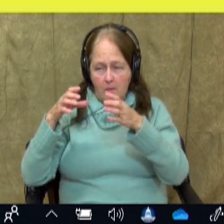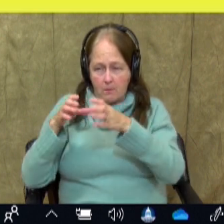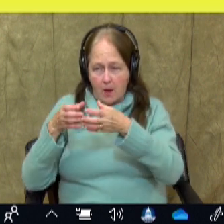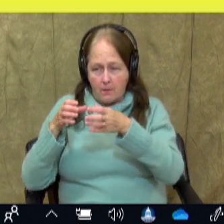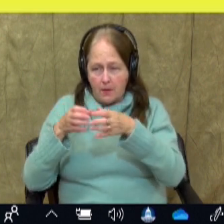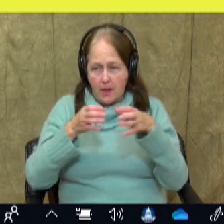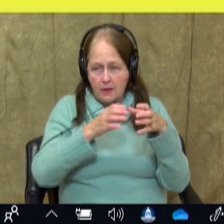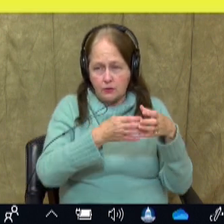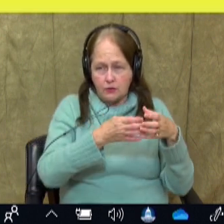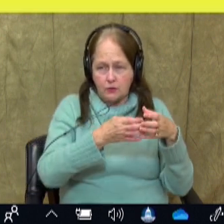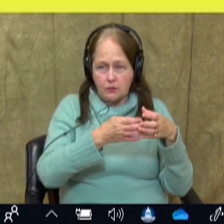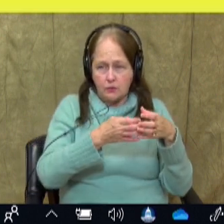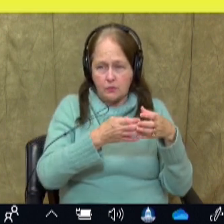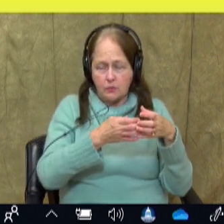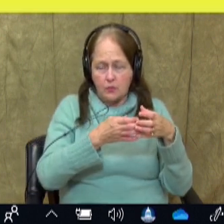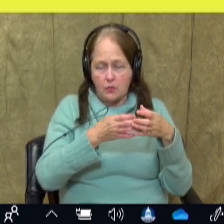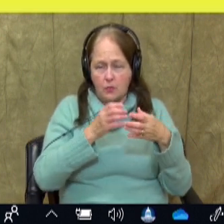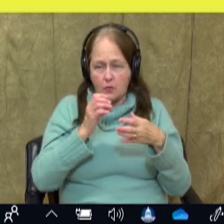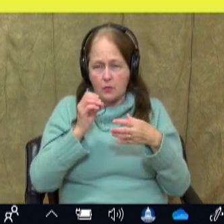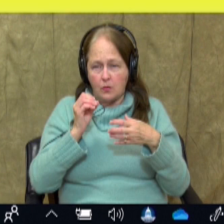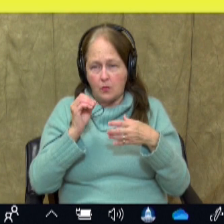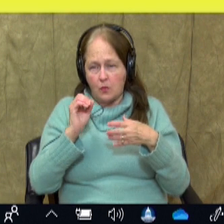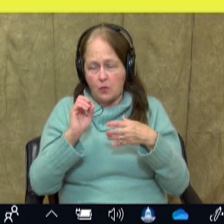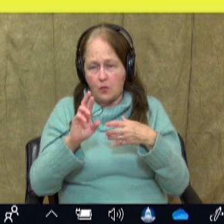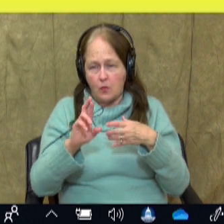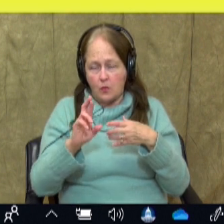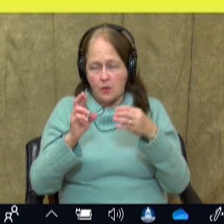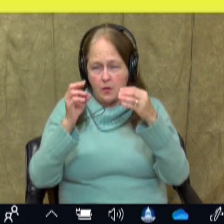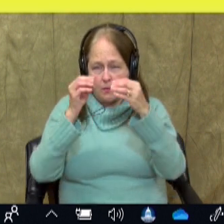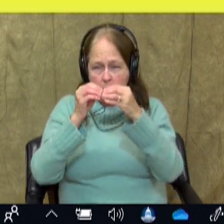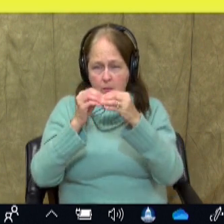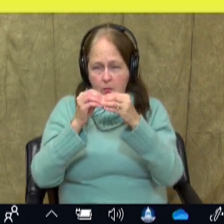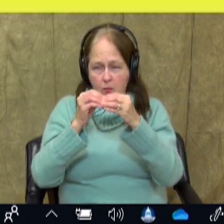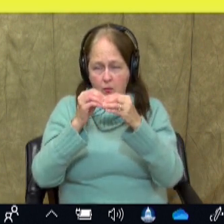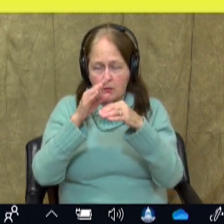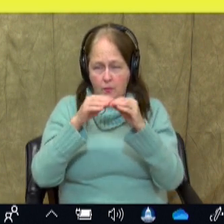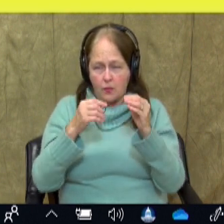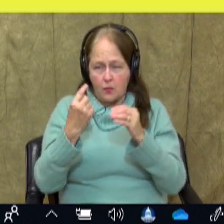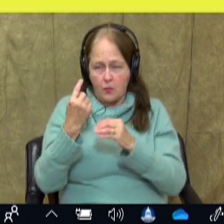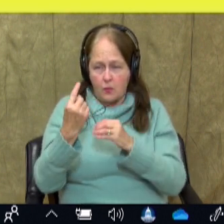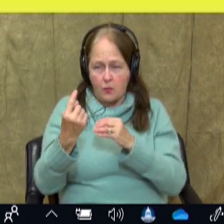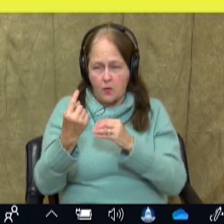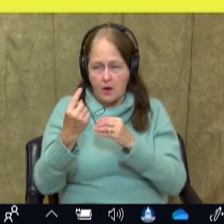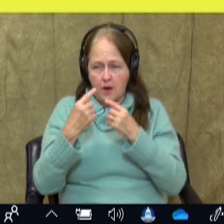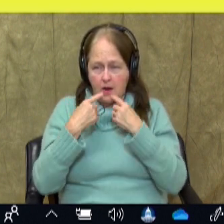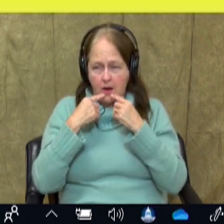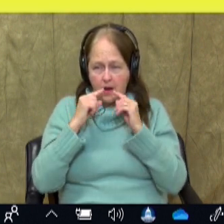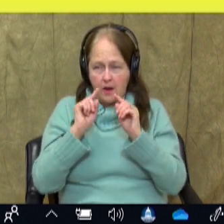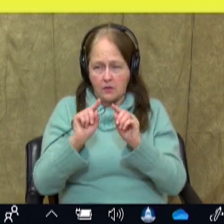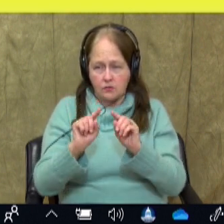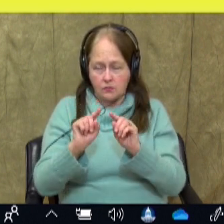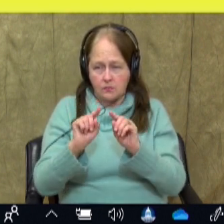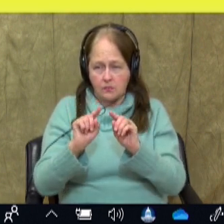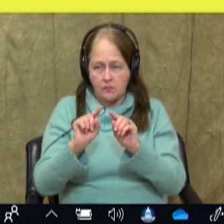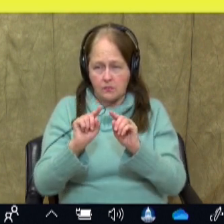we're asking to? Is there more than one answer?